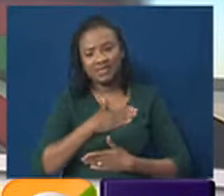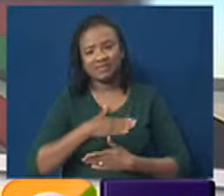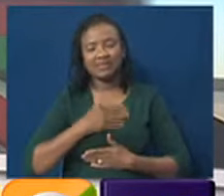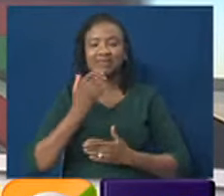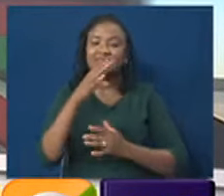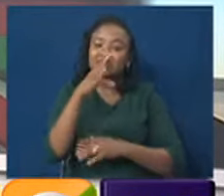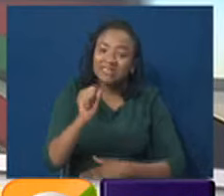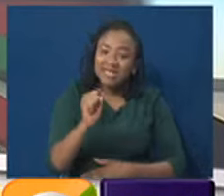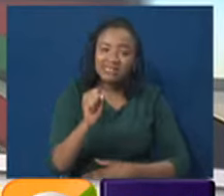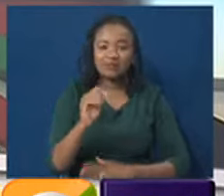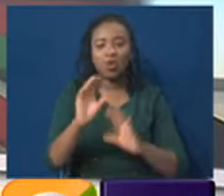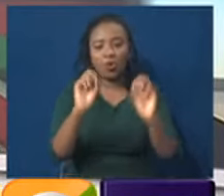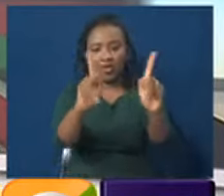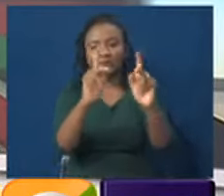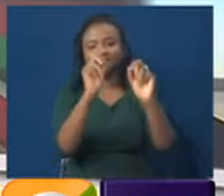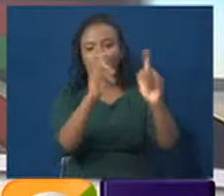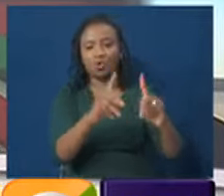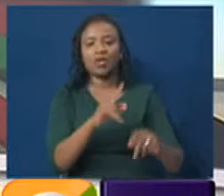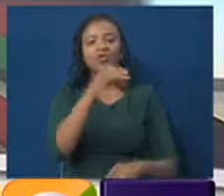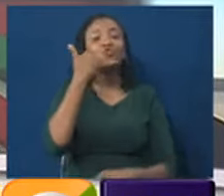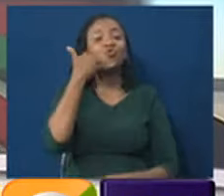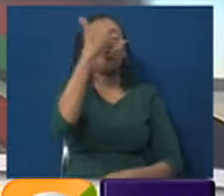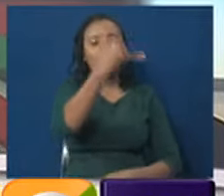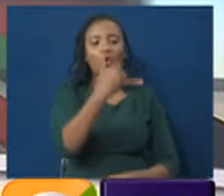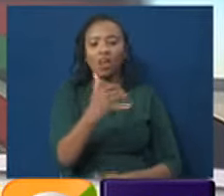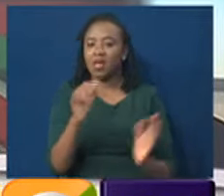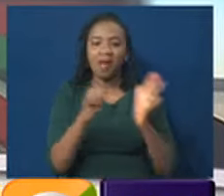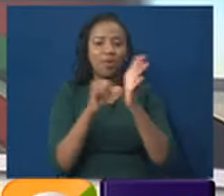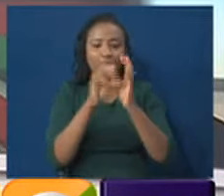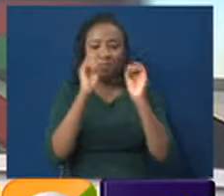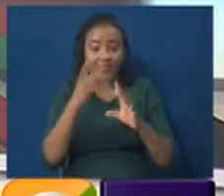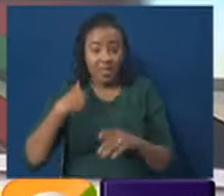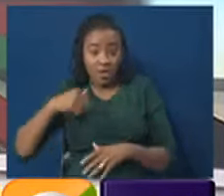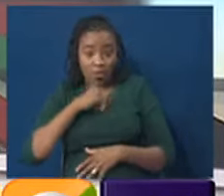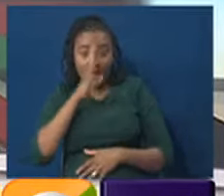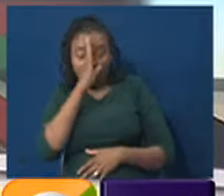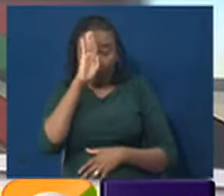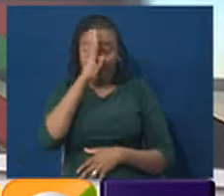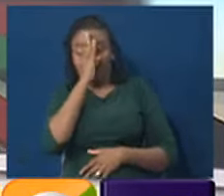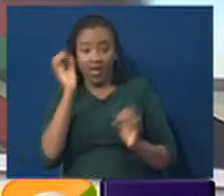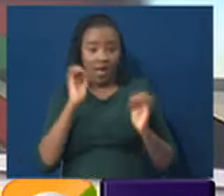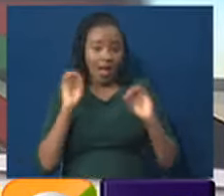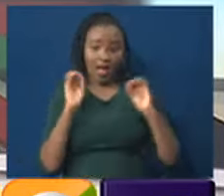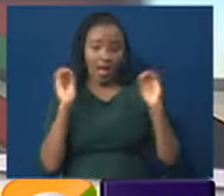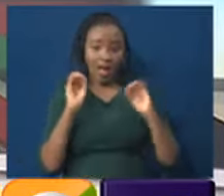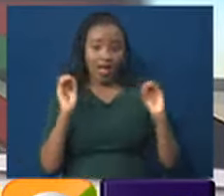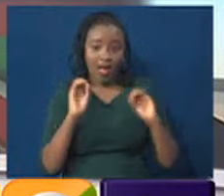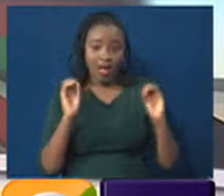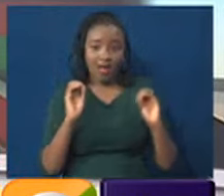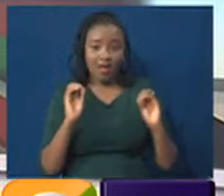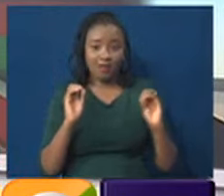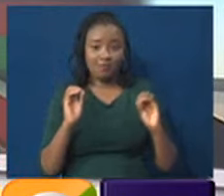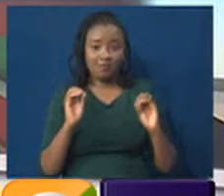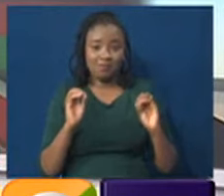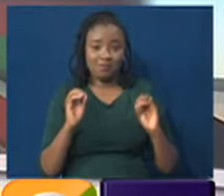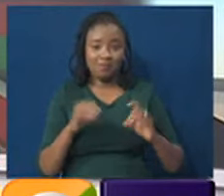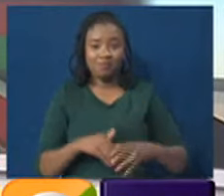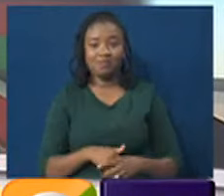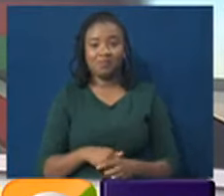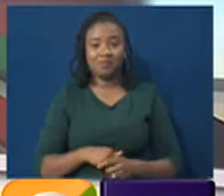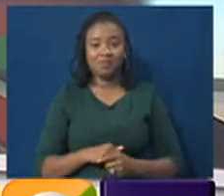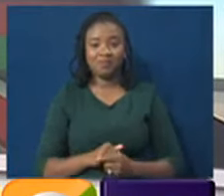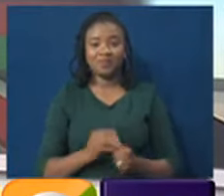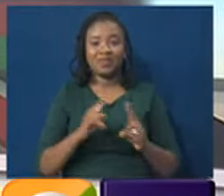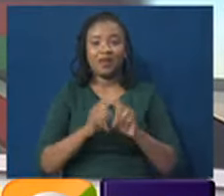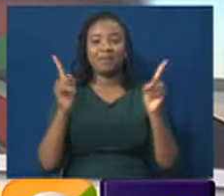Waziri, okay, Waziri, you can call Mercy Luseno. We don't doubt you, by the way, that you have information. We'd be glad to hear from you. But in